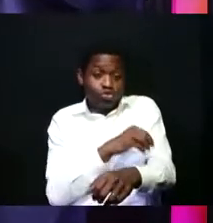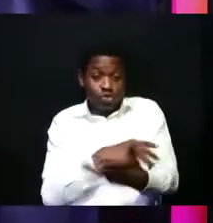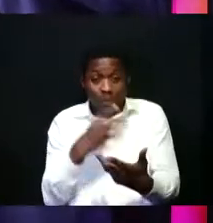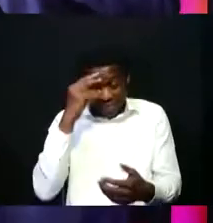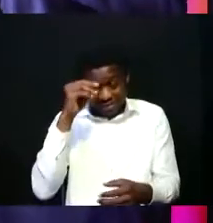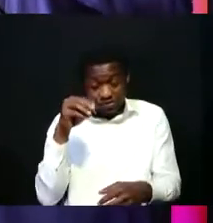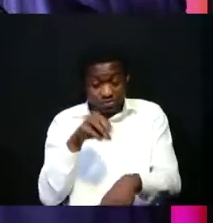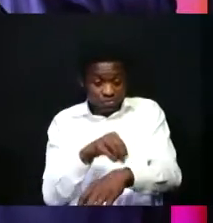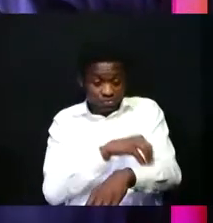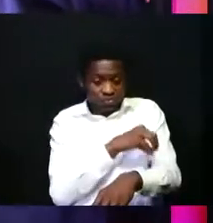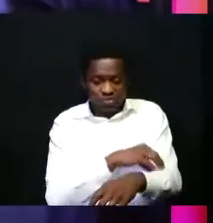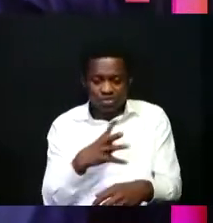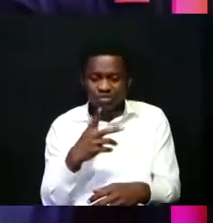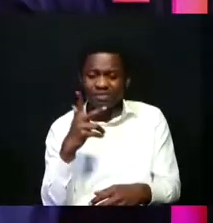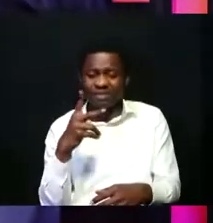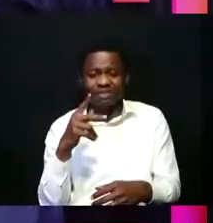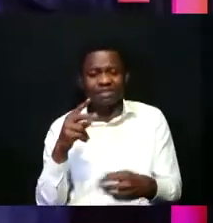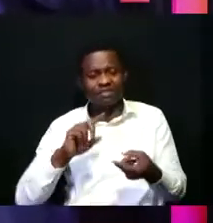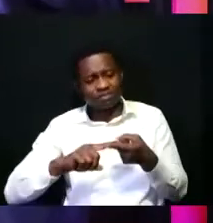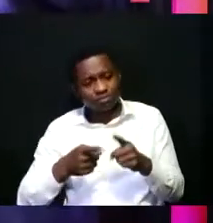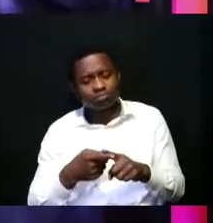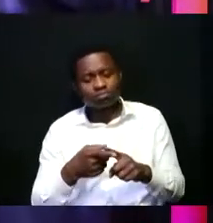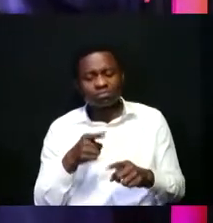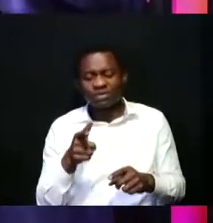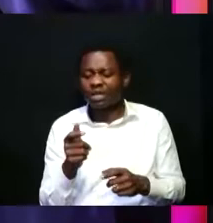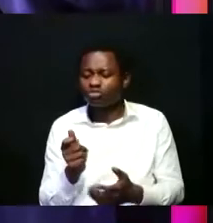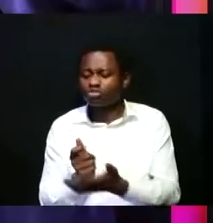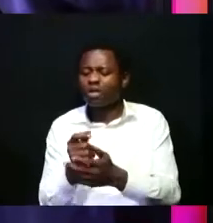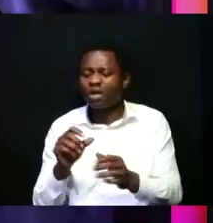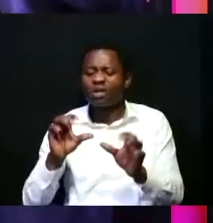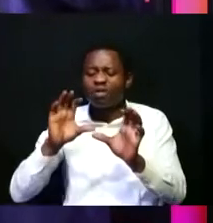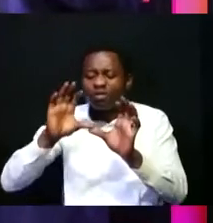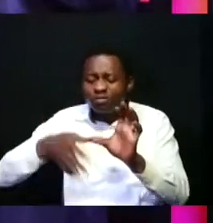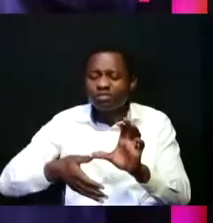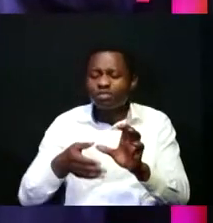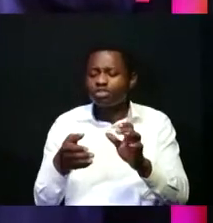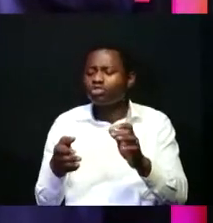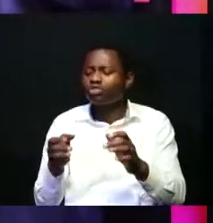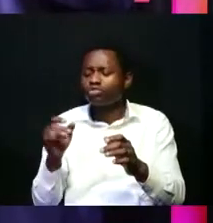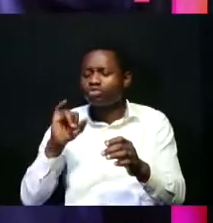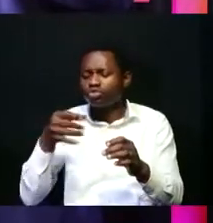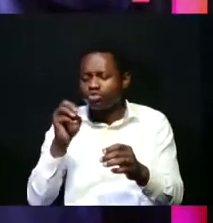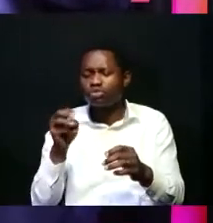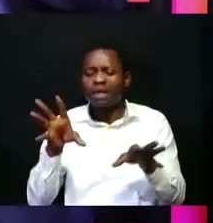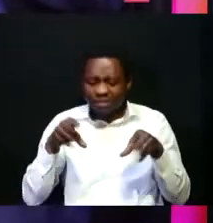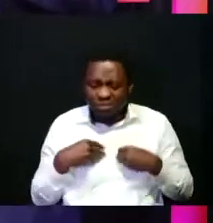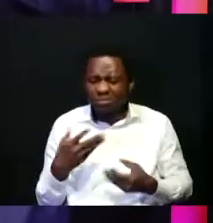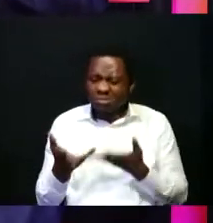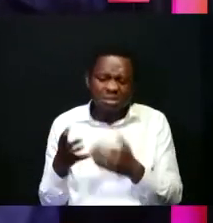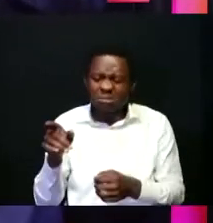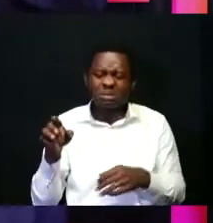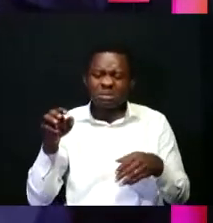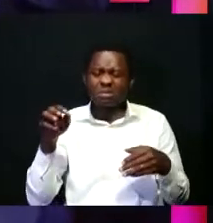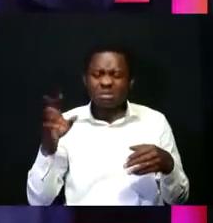Attempting to persuade Job to accept that perhaps he has sinned against God. That is why all this